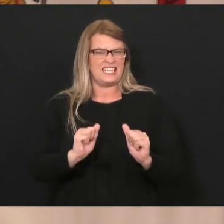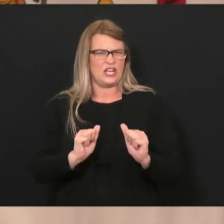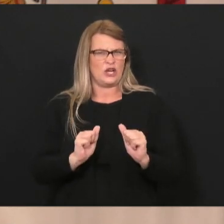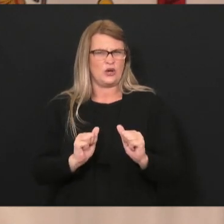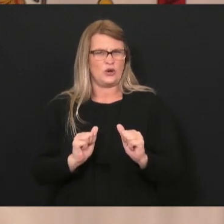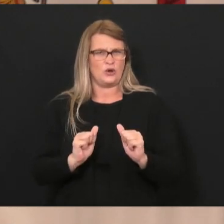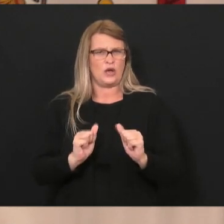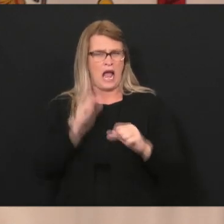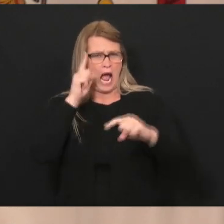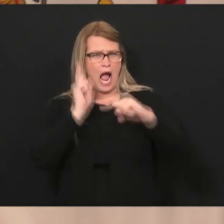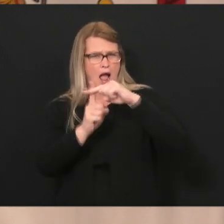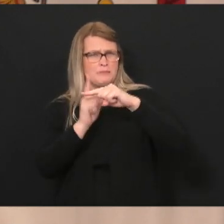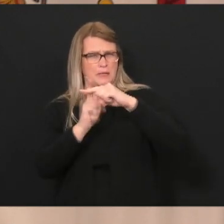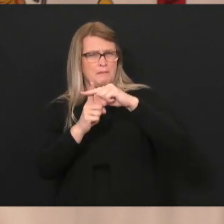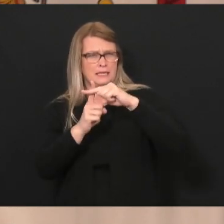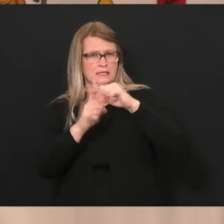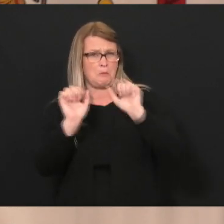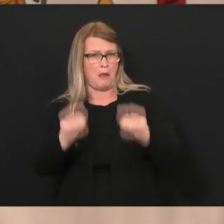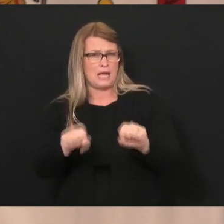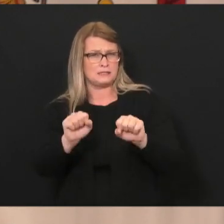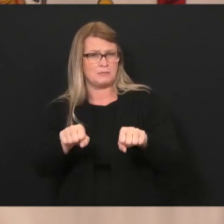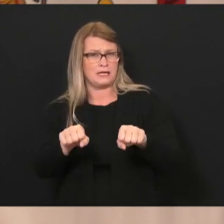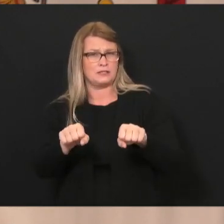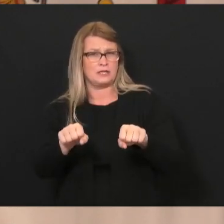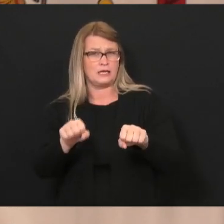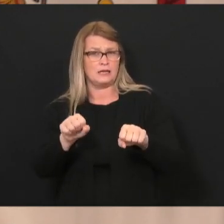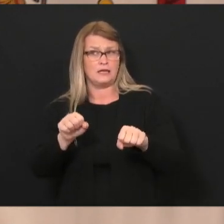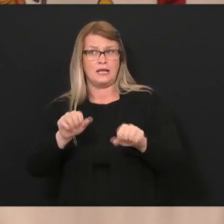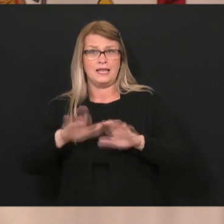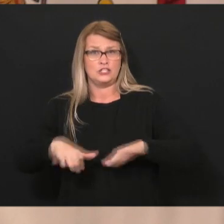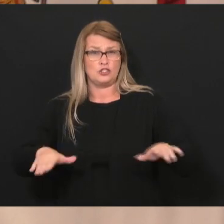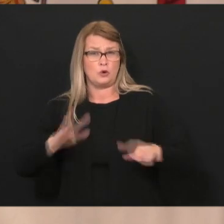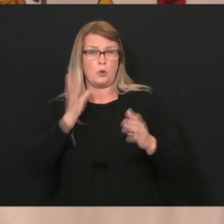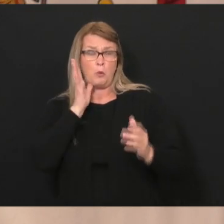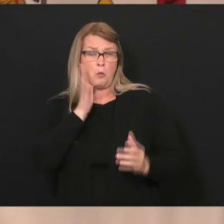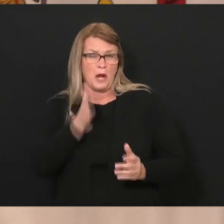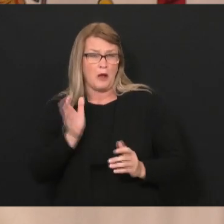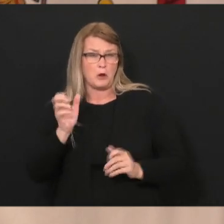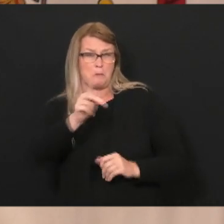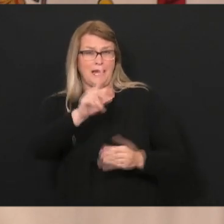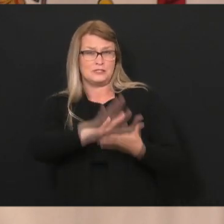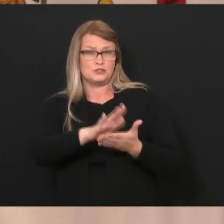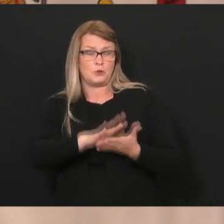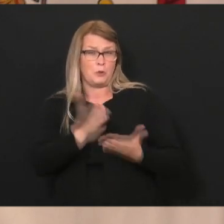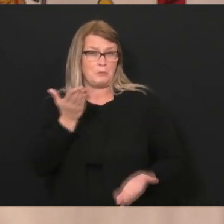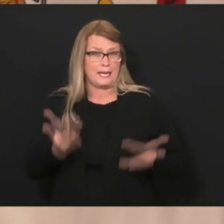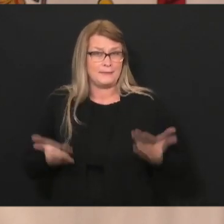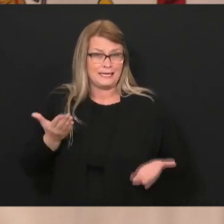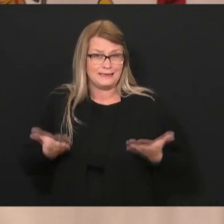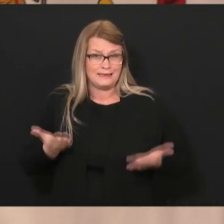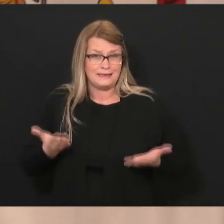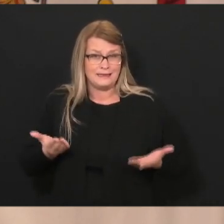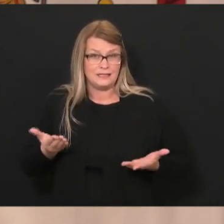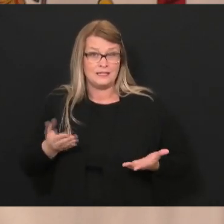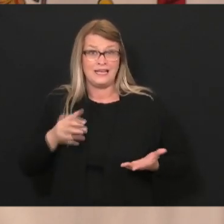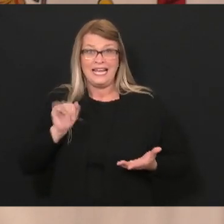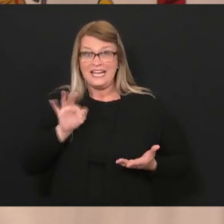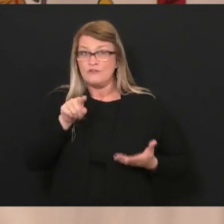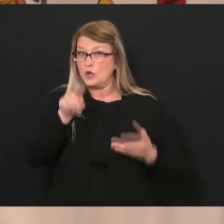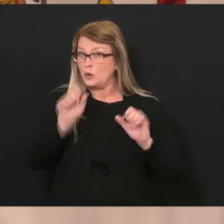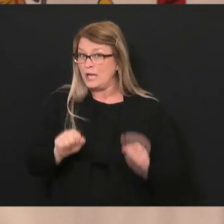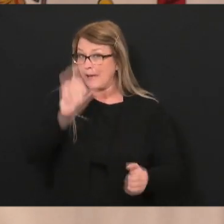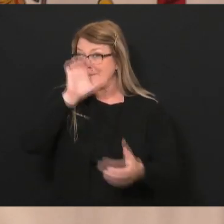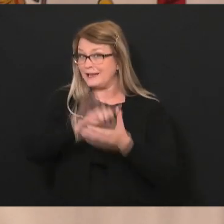cautiously optimistic about the possibility of getting our kids back in school. And if you believe that is a